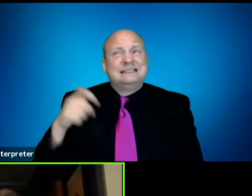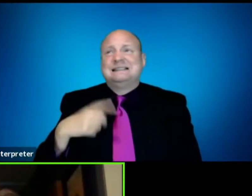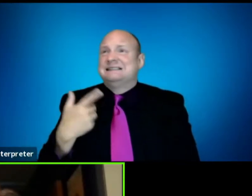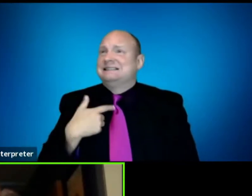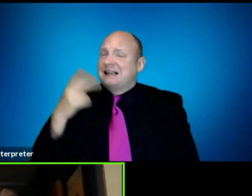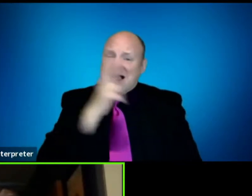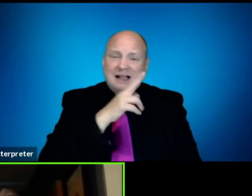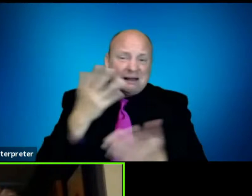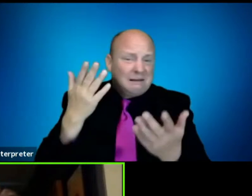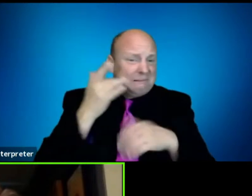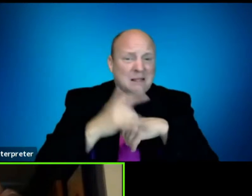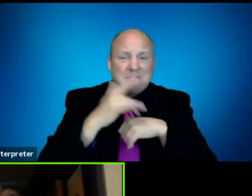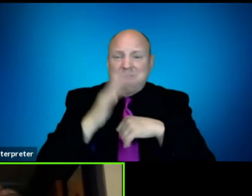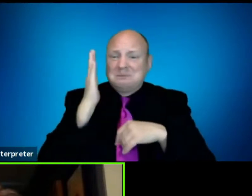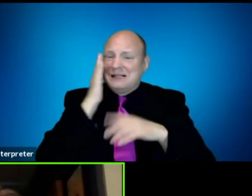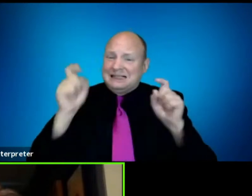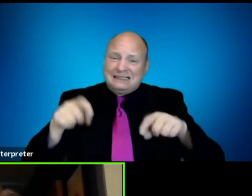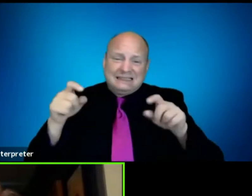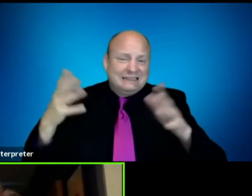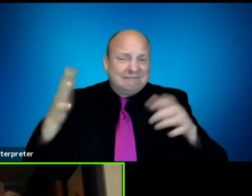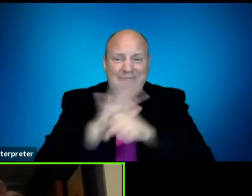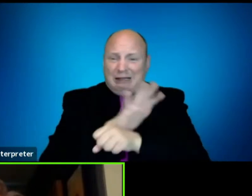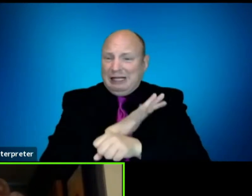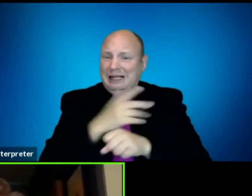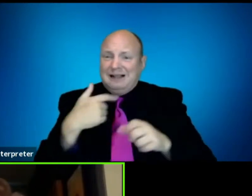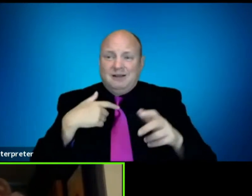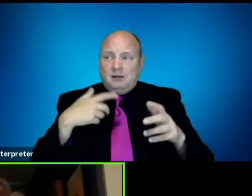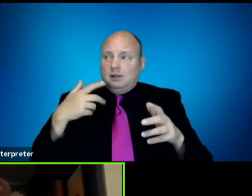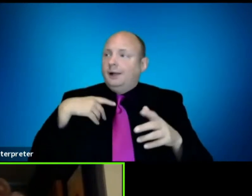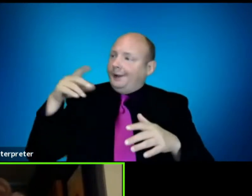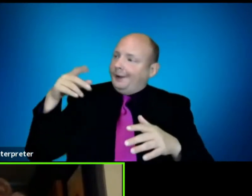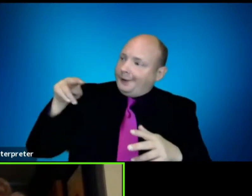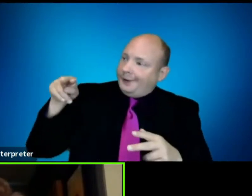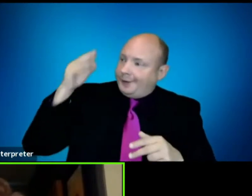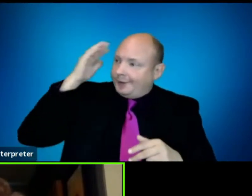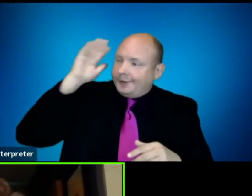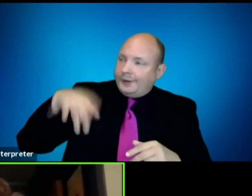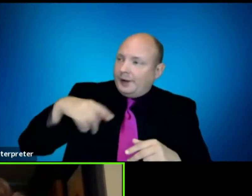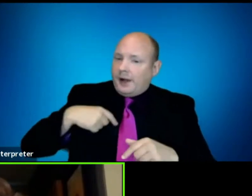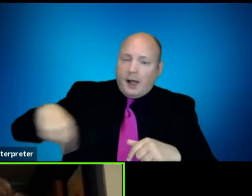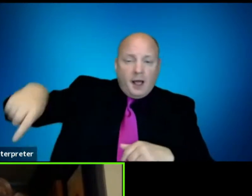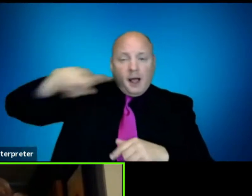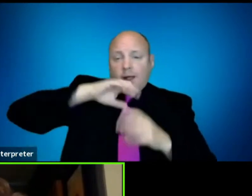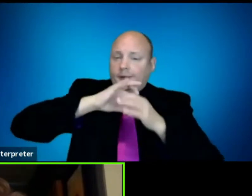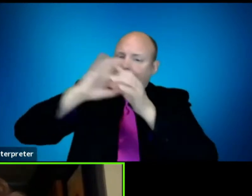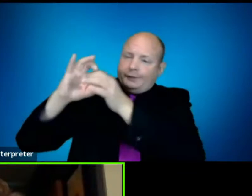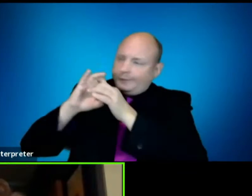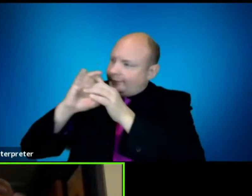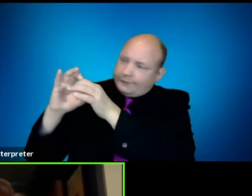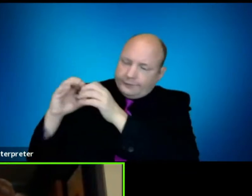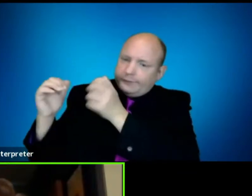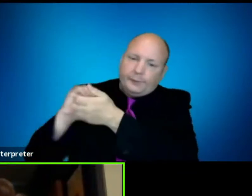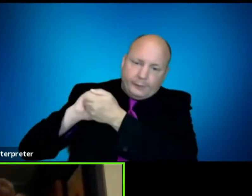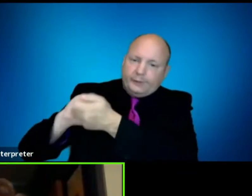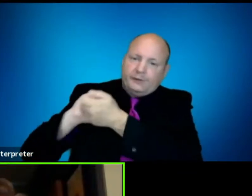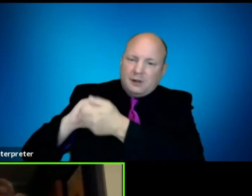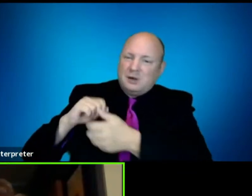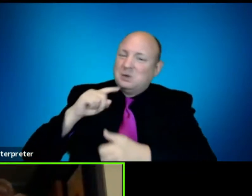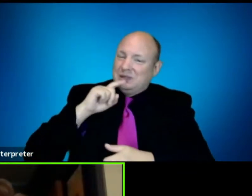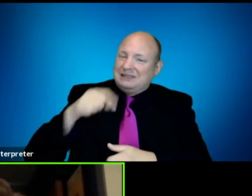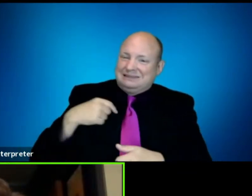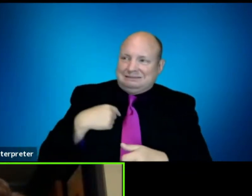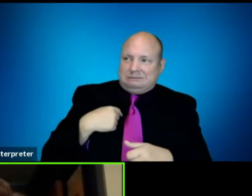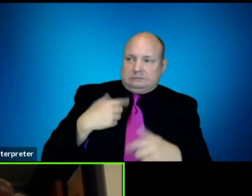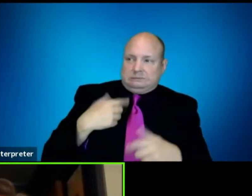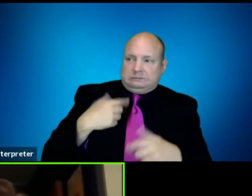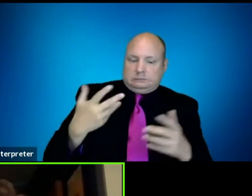We're all in this together. We need to do what we can here in Oregon to prevent the spread of the disease, to keep people out of the hospital, to